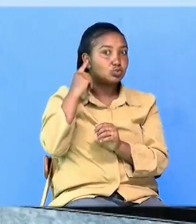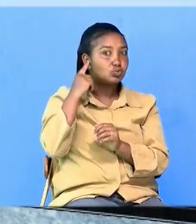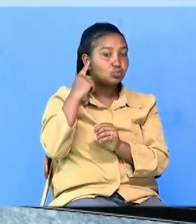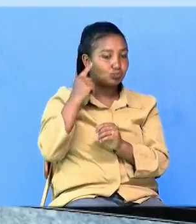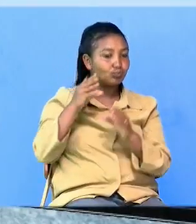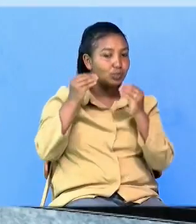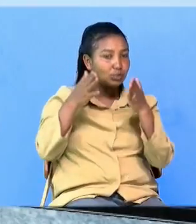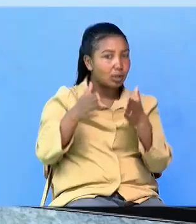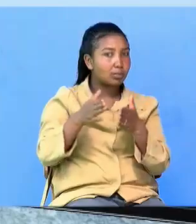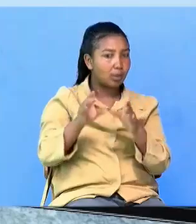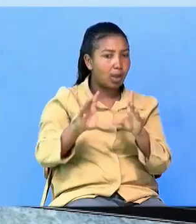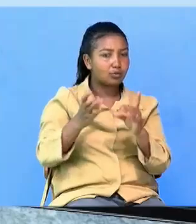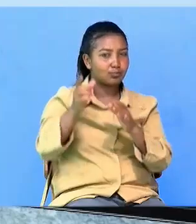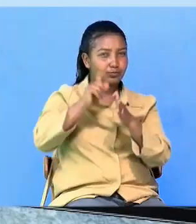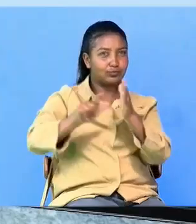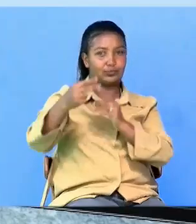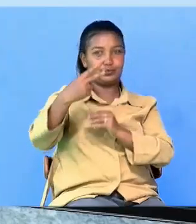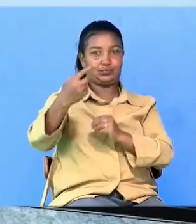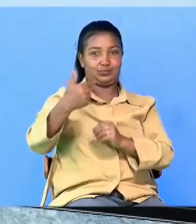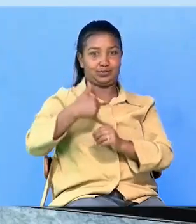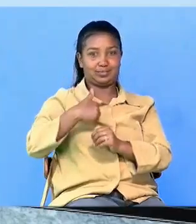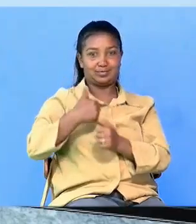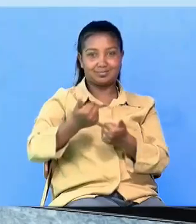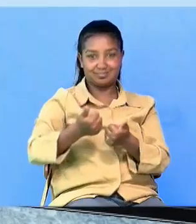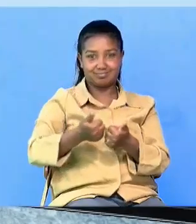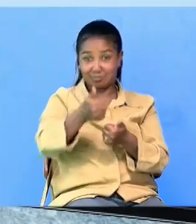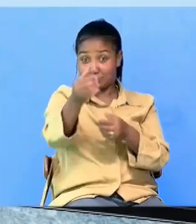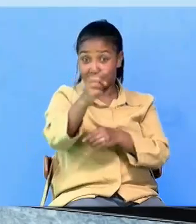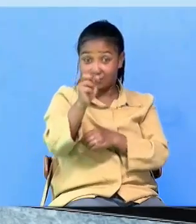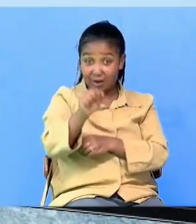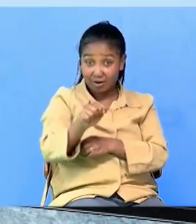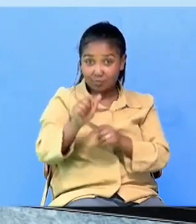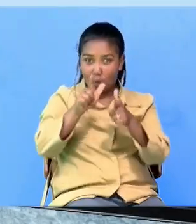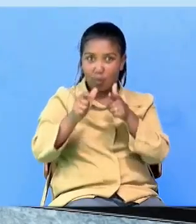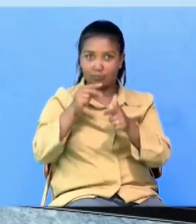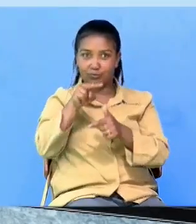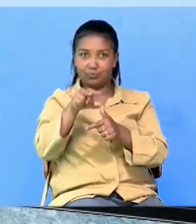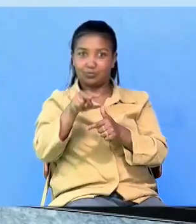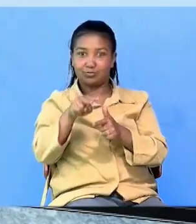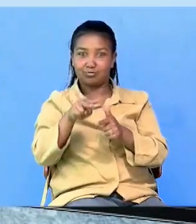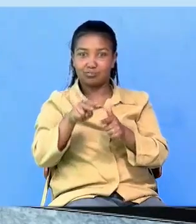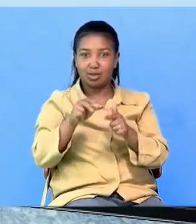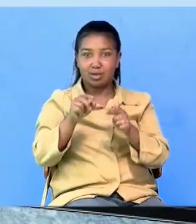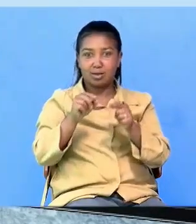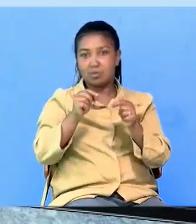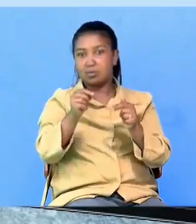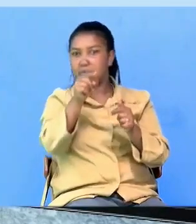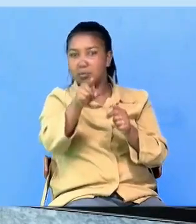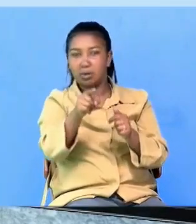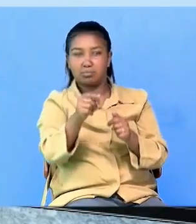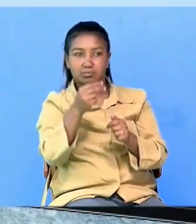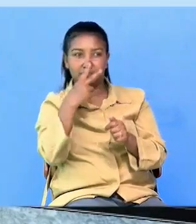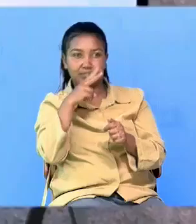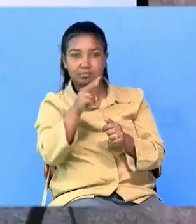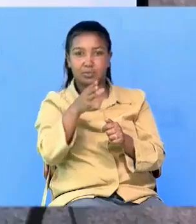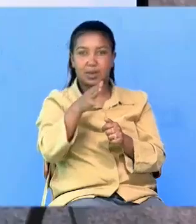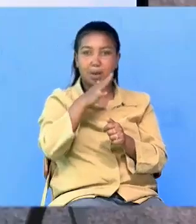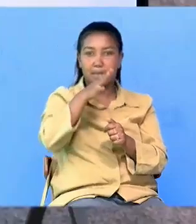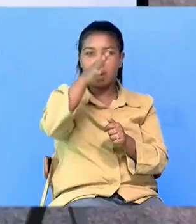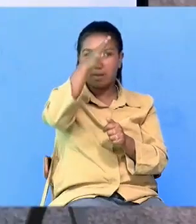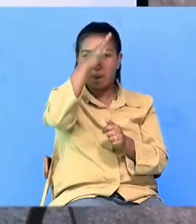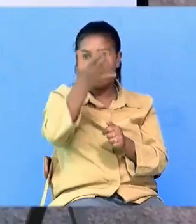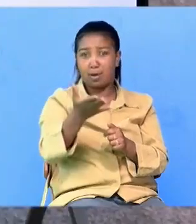classroom. Unless you are listening to your teacher, that's your day-to-day activity. You listen to your mother, you listen to your parents, you listen to